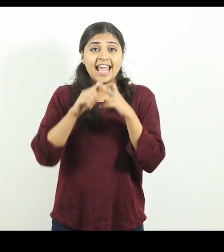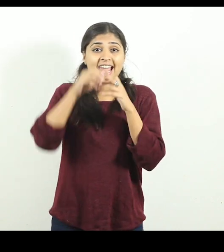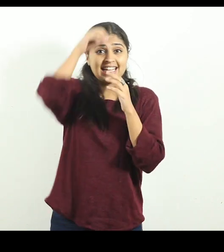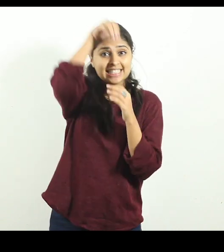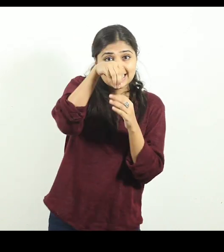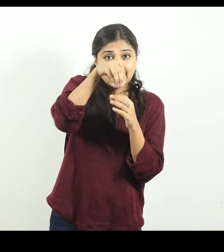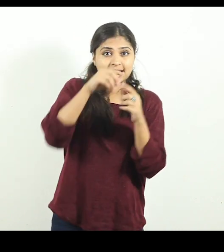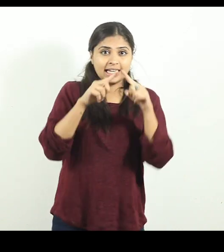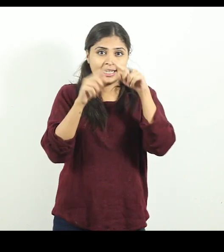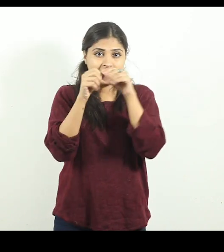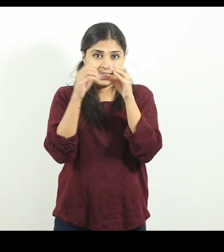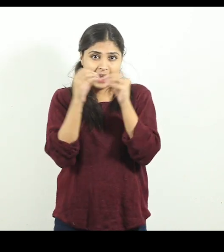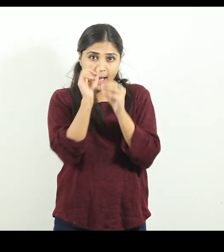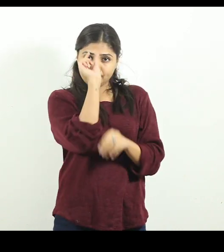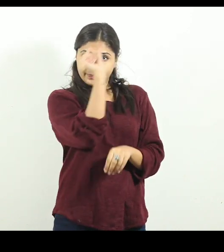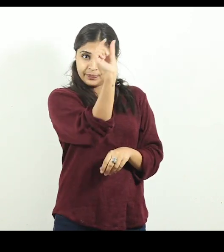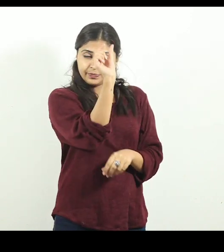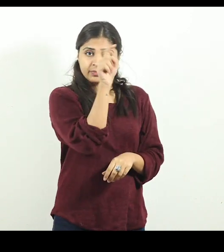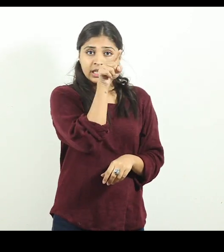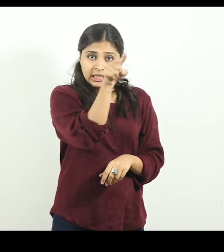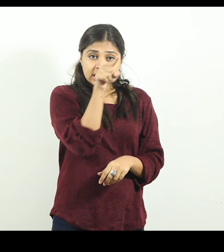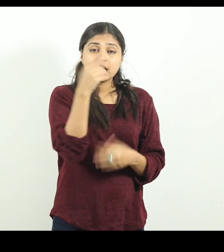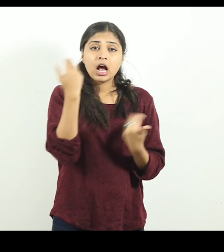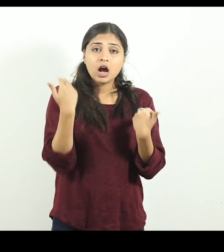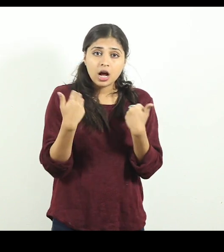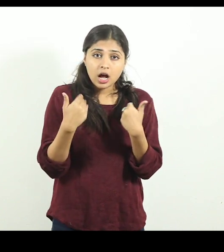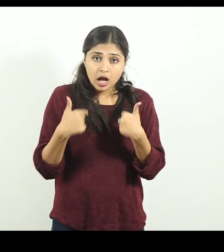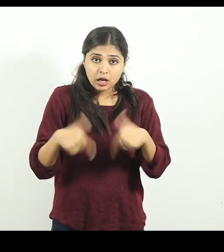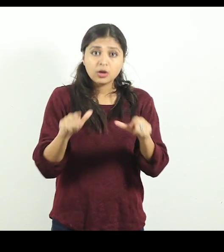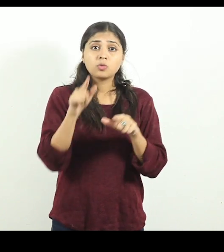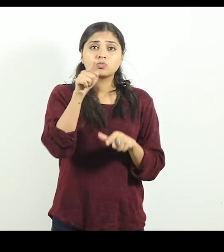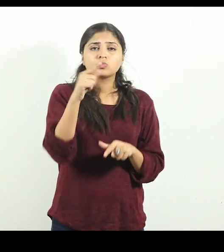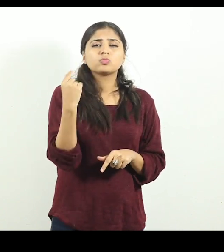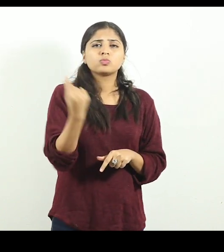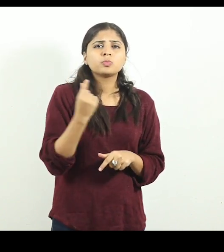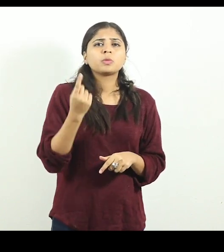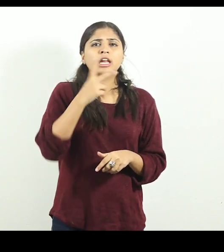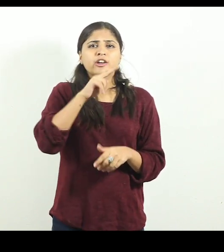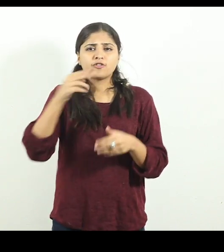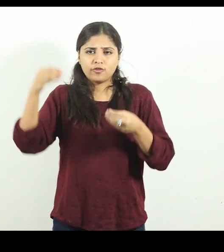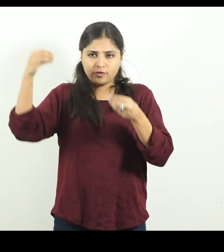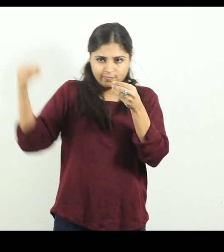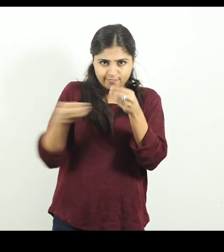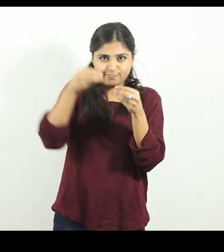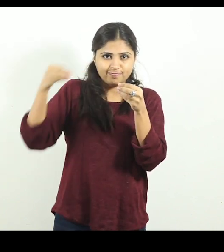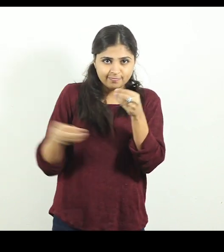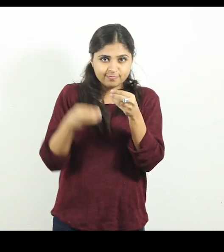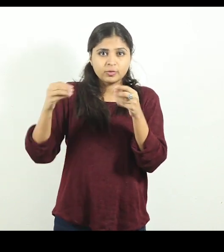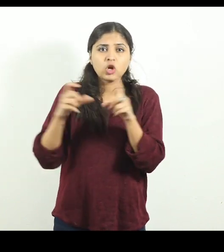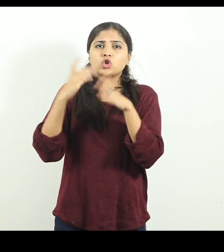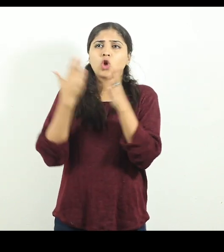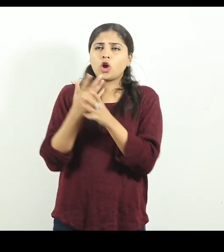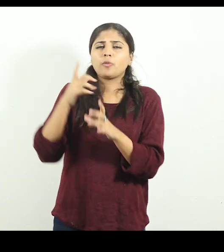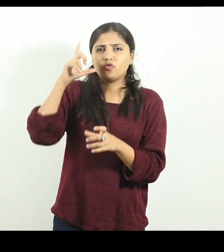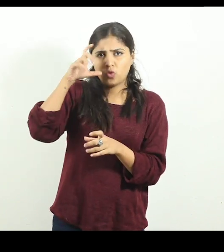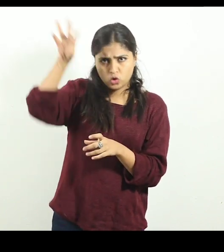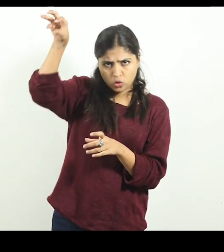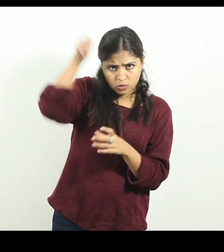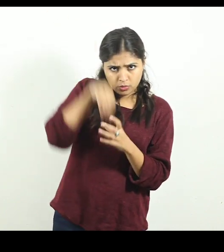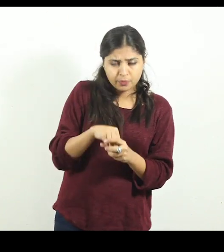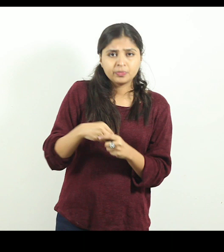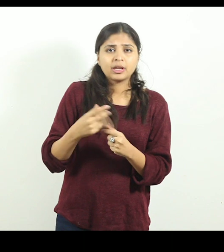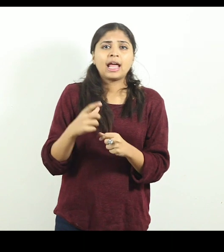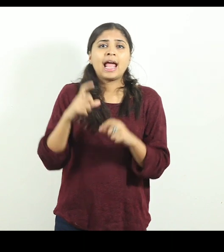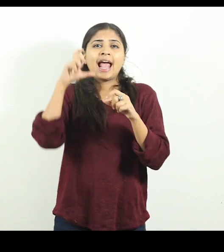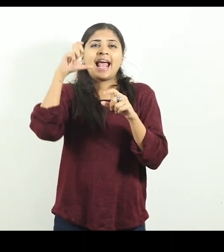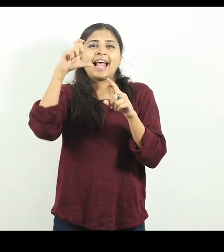Insert tab. This tab allows you to insert a variety of items into a document from picture, clip art,